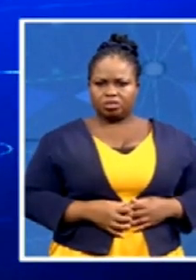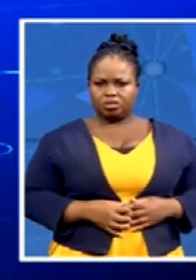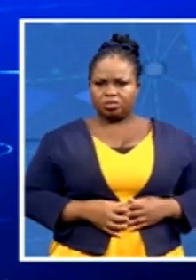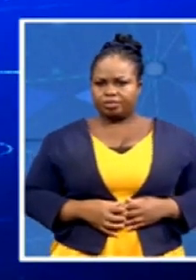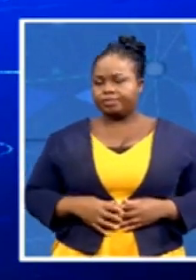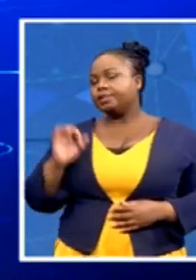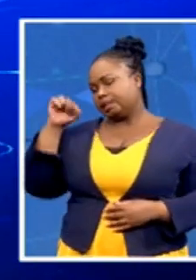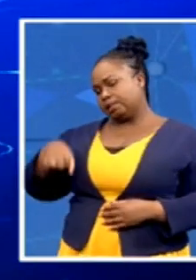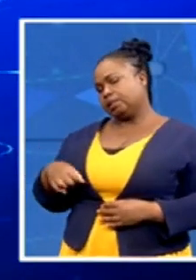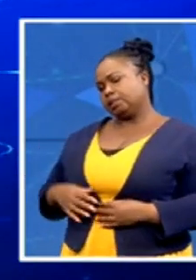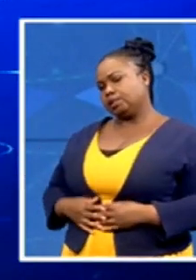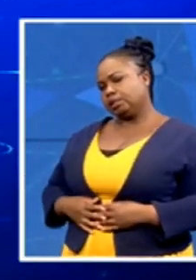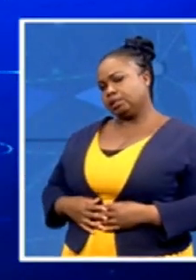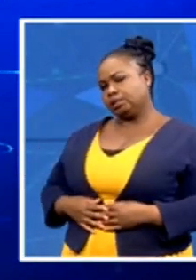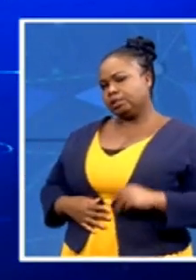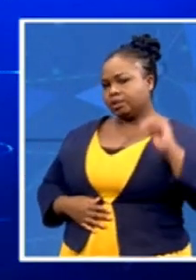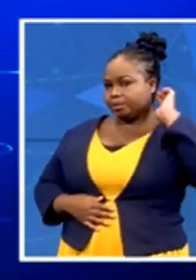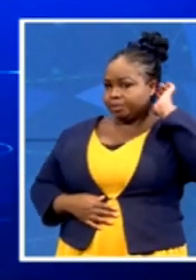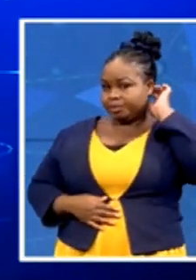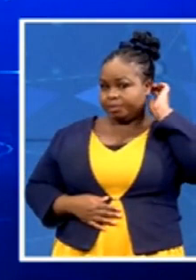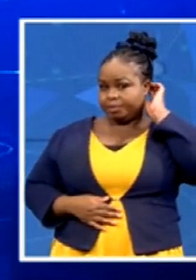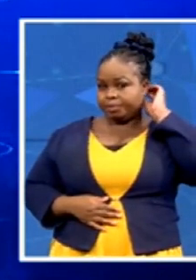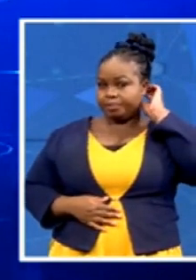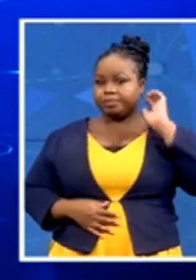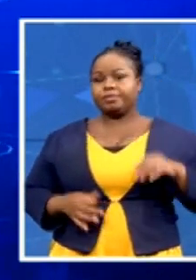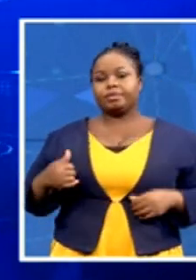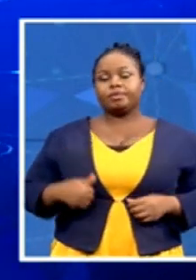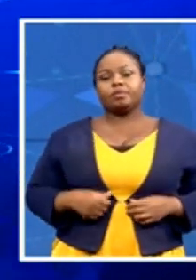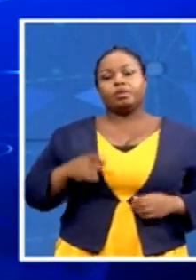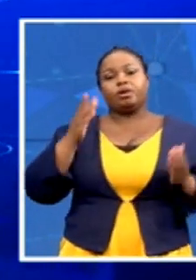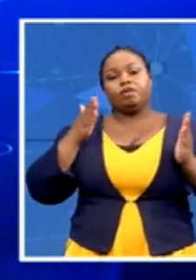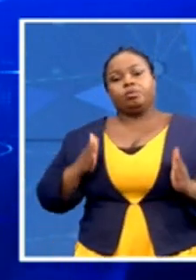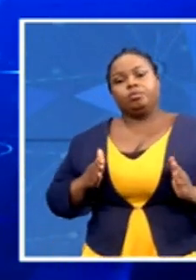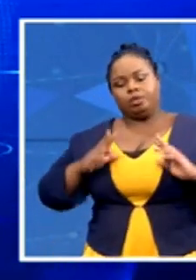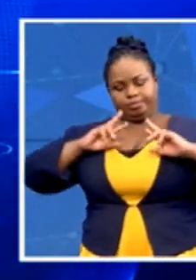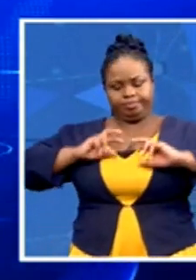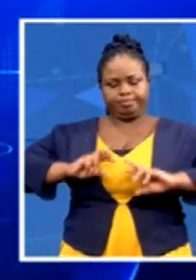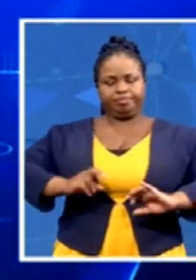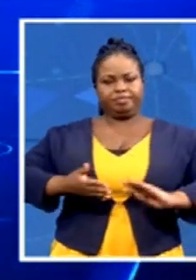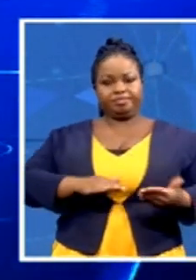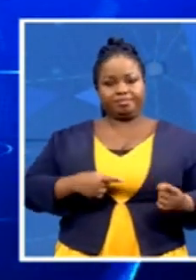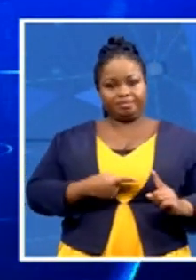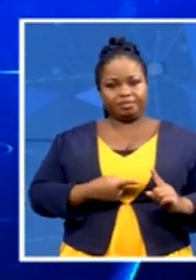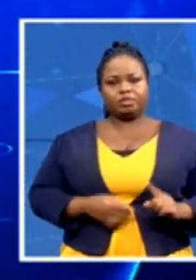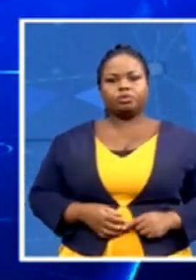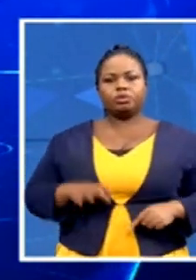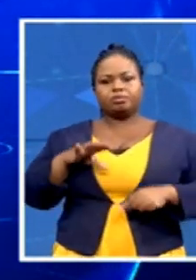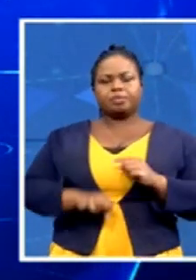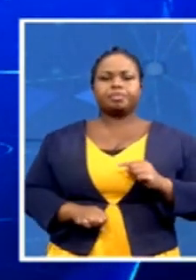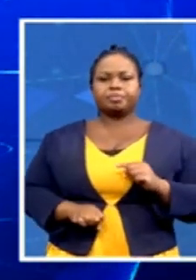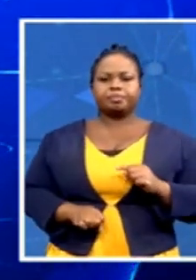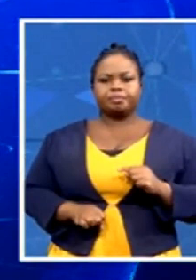It was from the postmortem, we managed to find incidences of torture